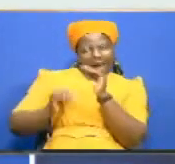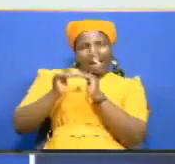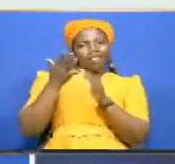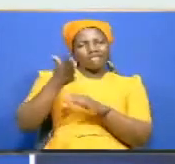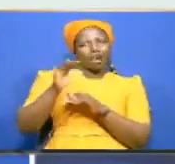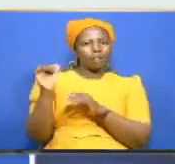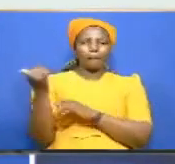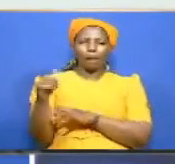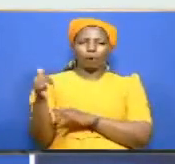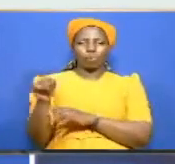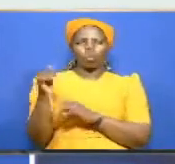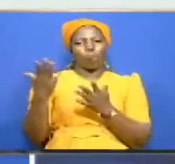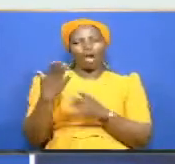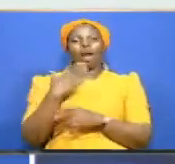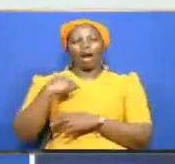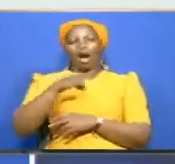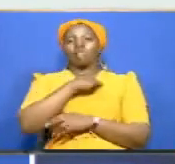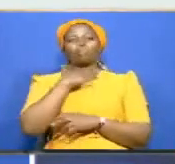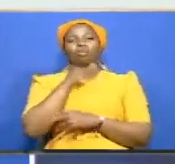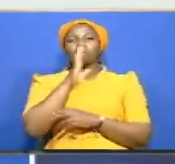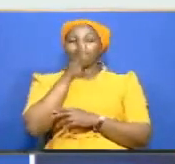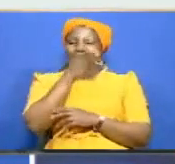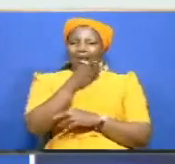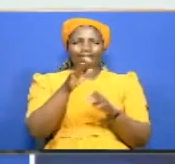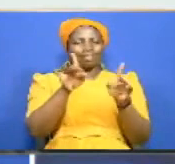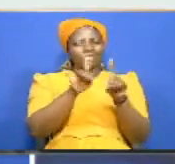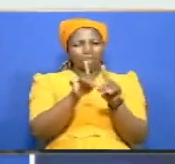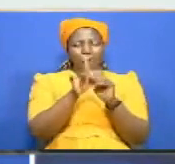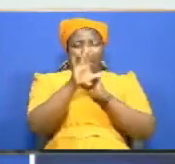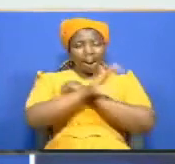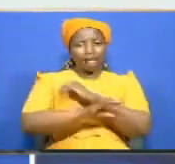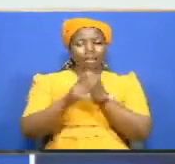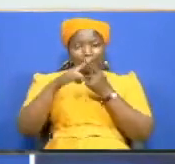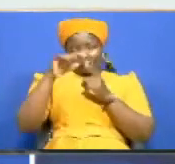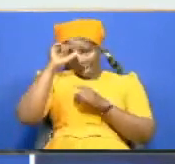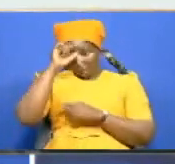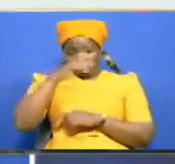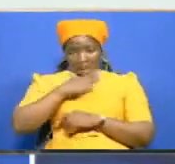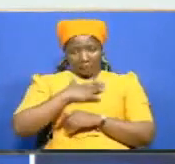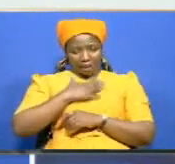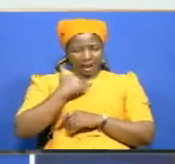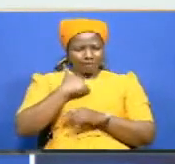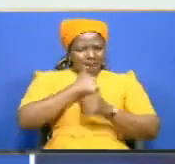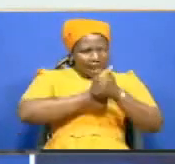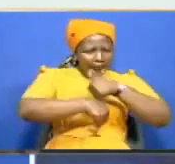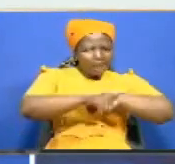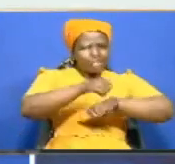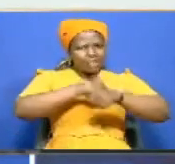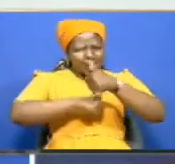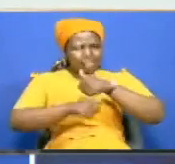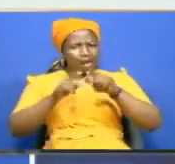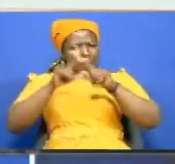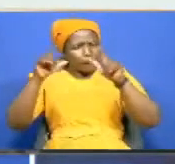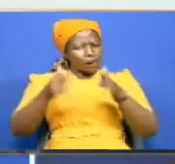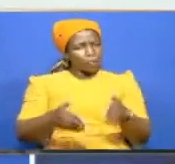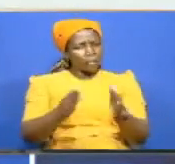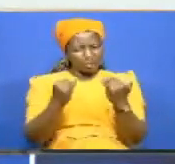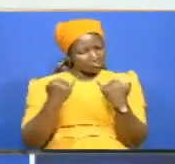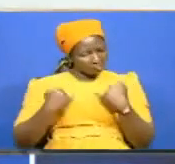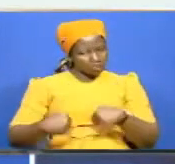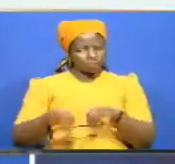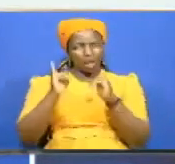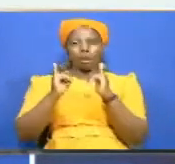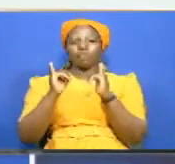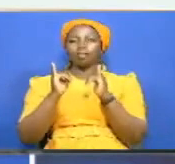as a country, but our government has made major strides to try just to, one,